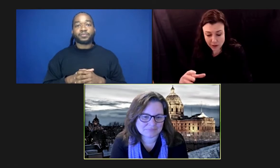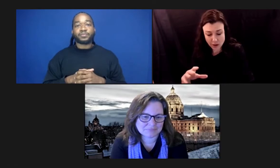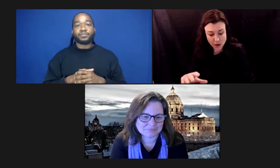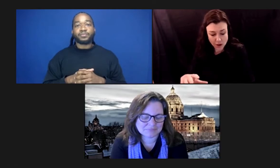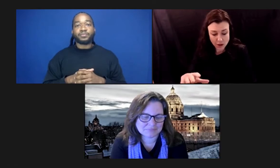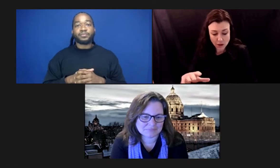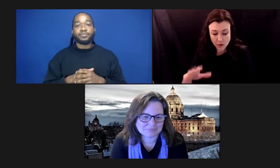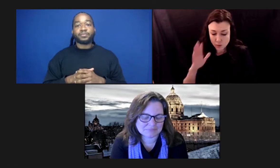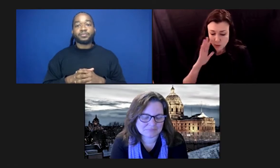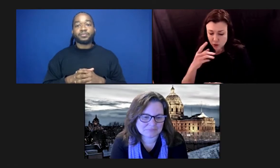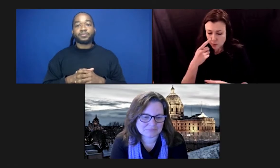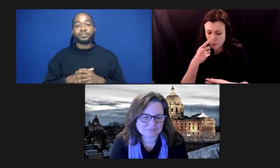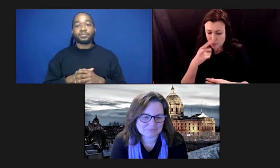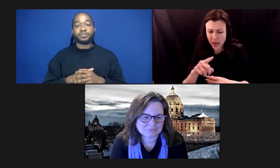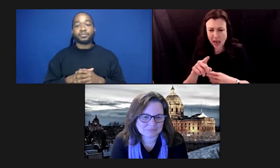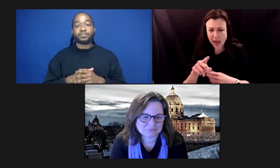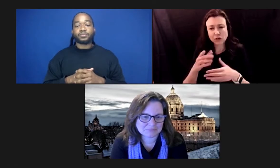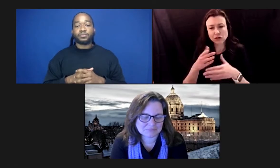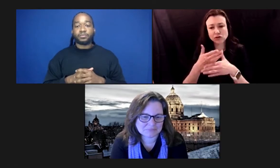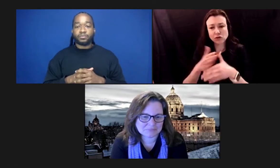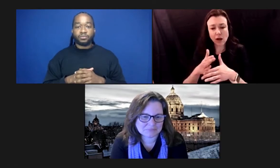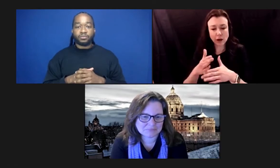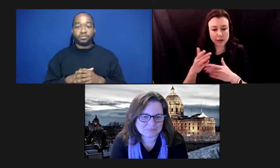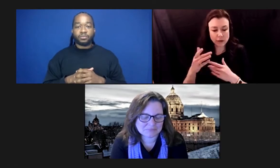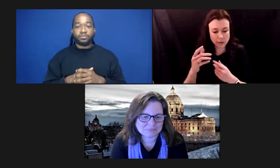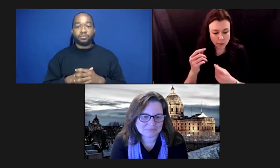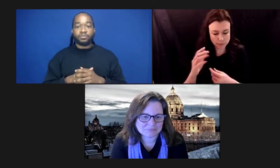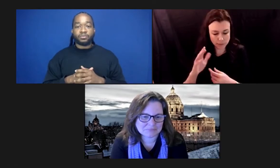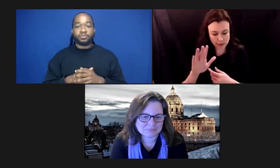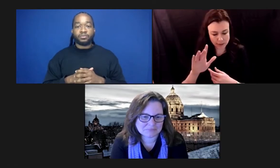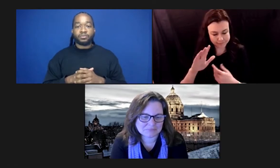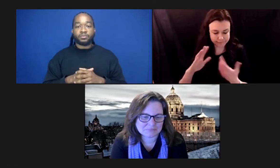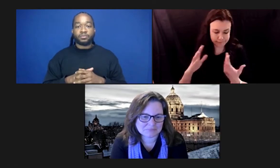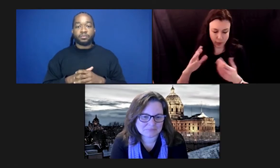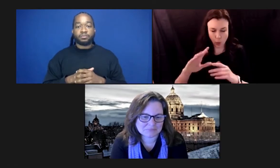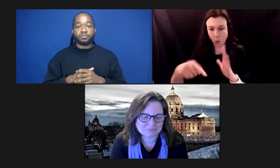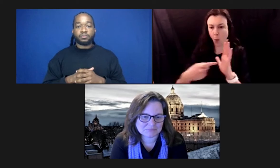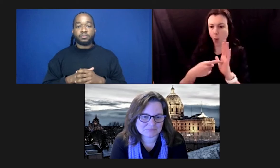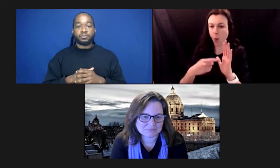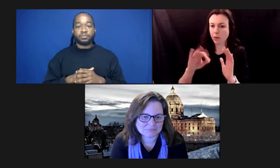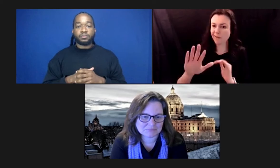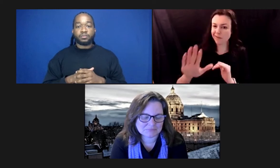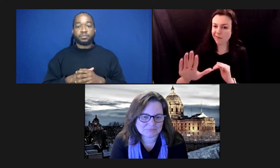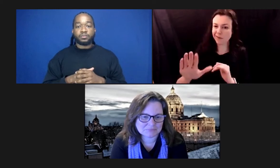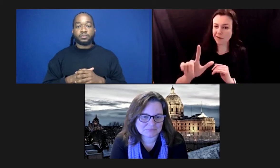Well, thank you. Do you mind sharing with us